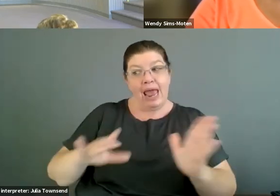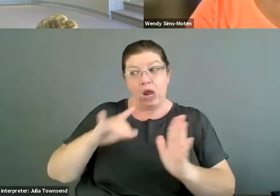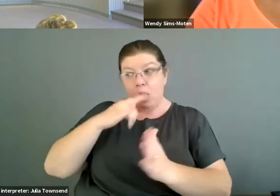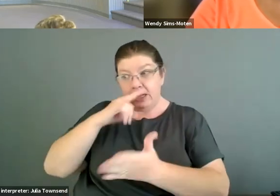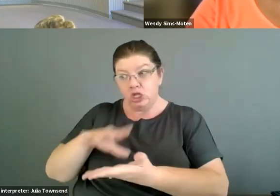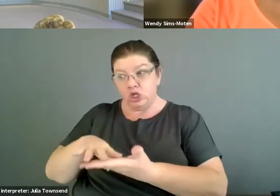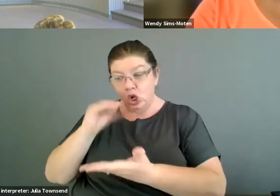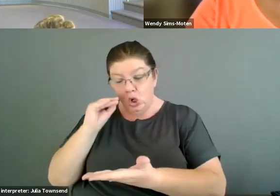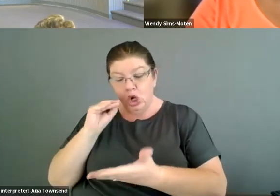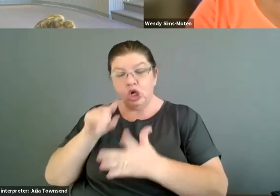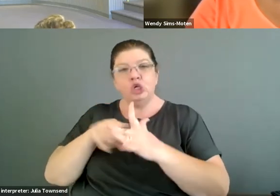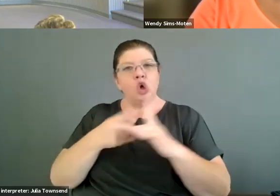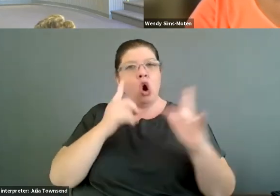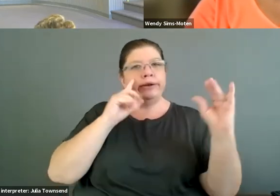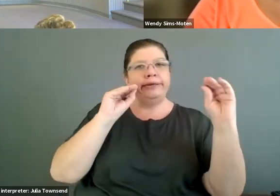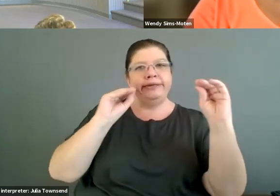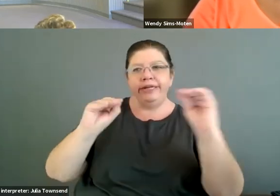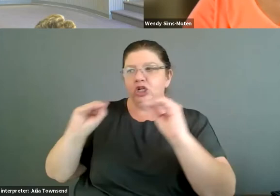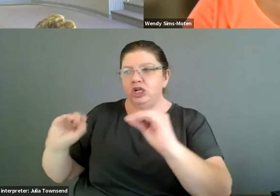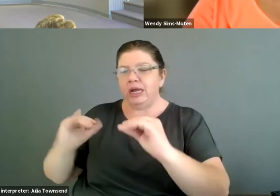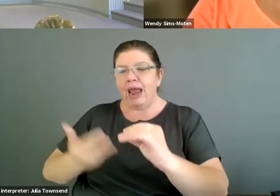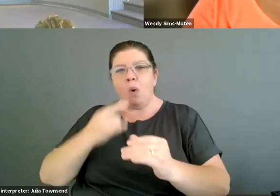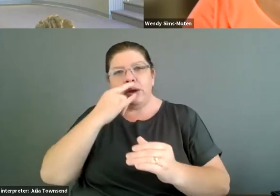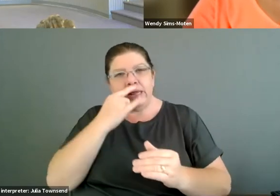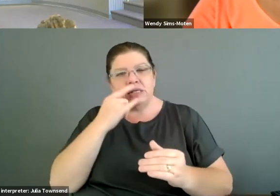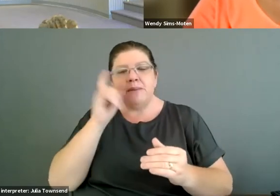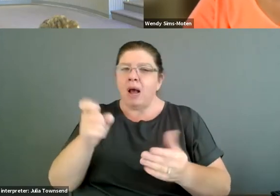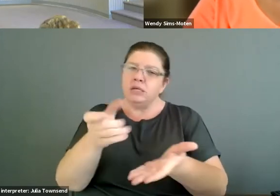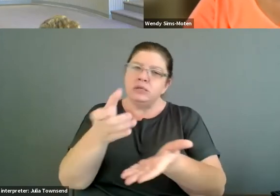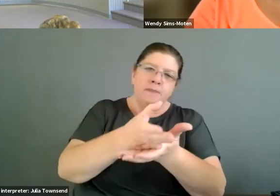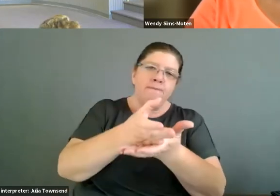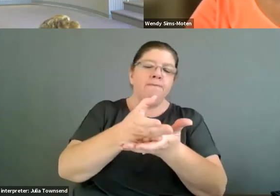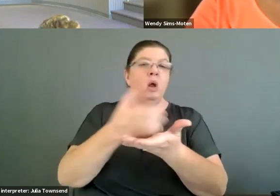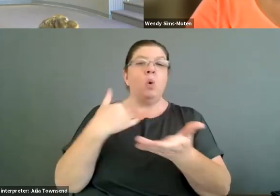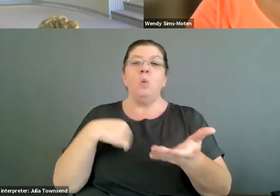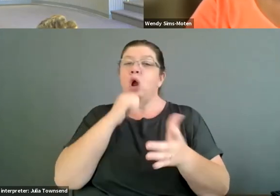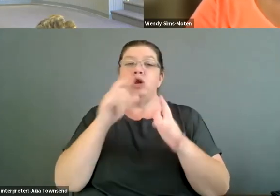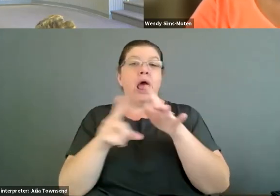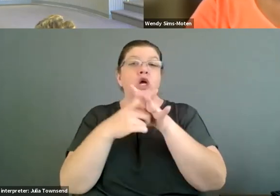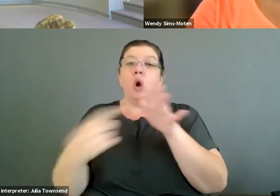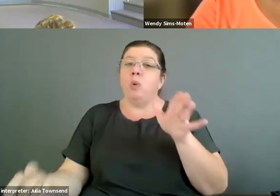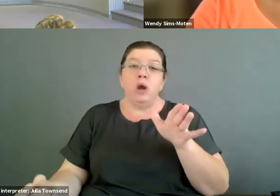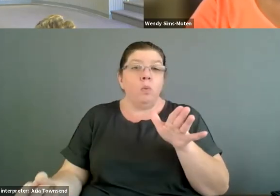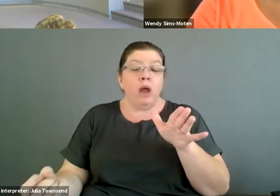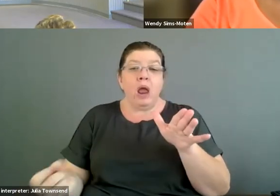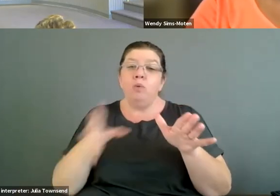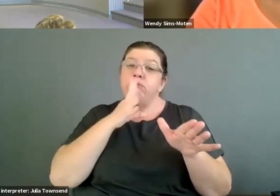kids. This needs to stop. And we're not going away.